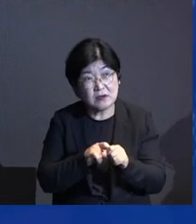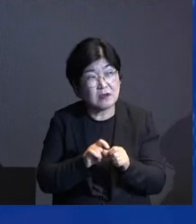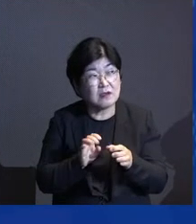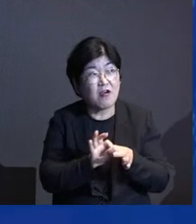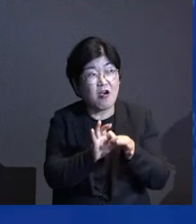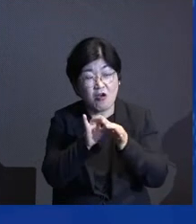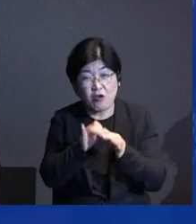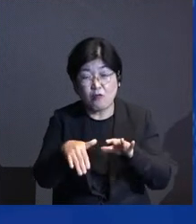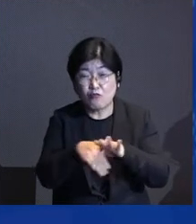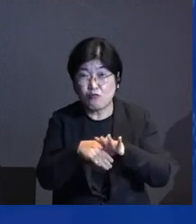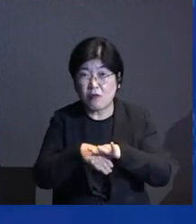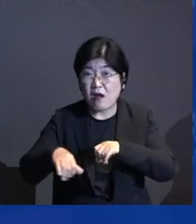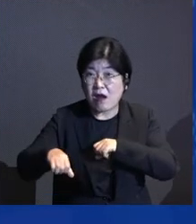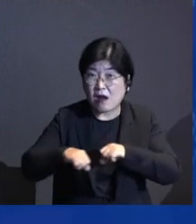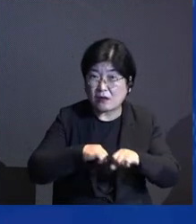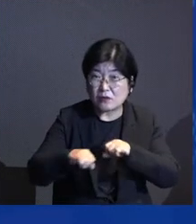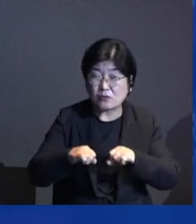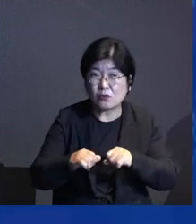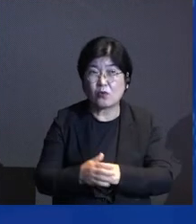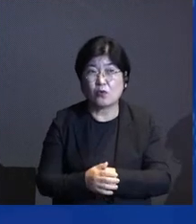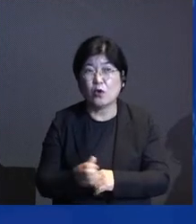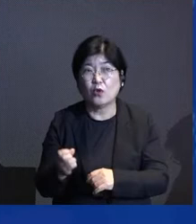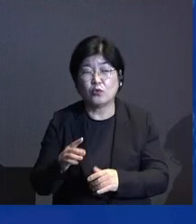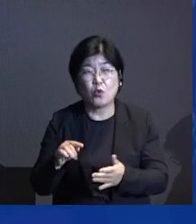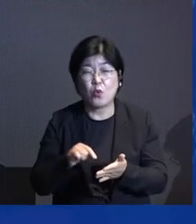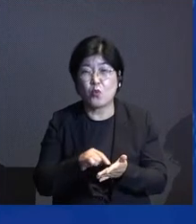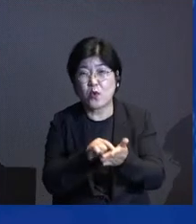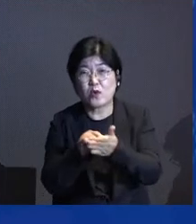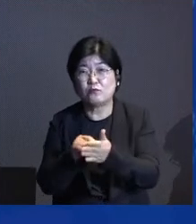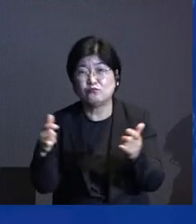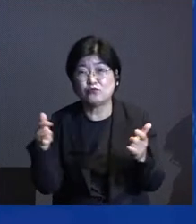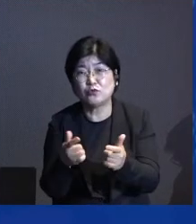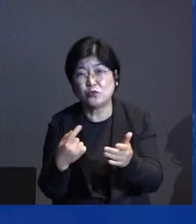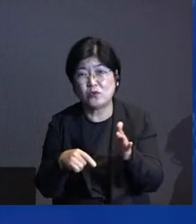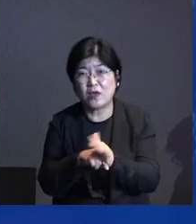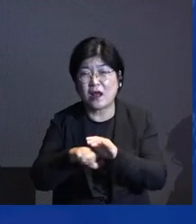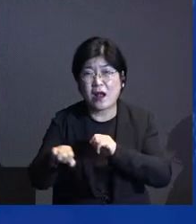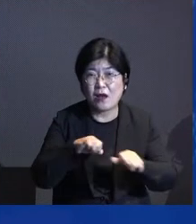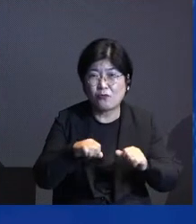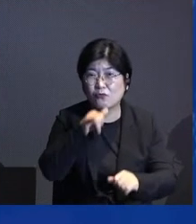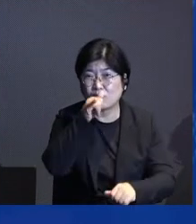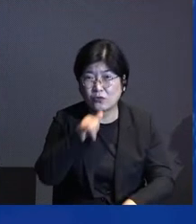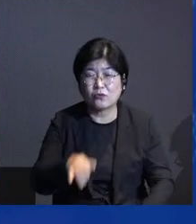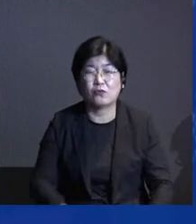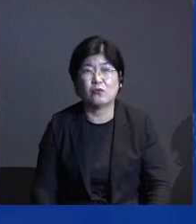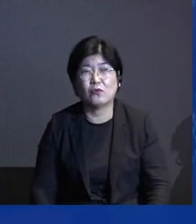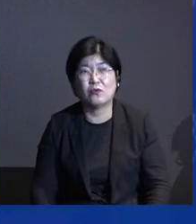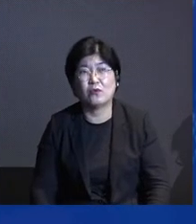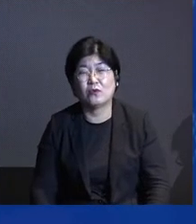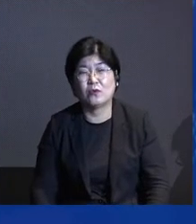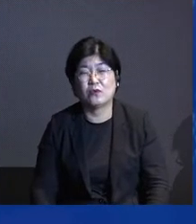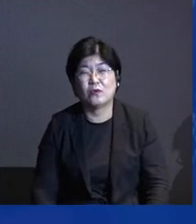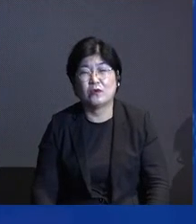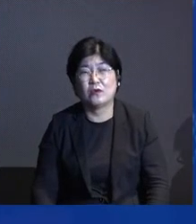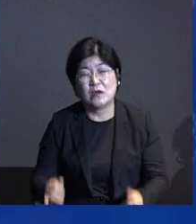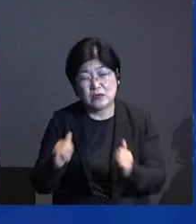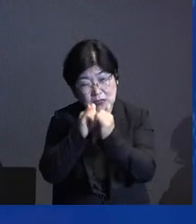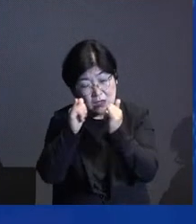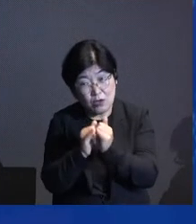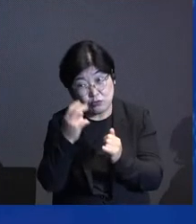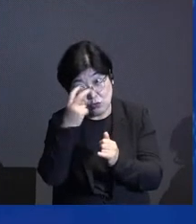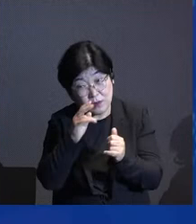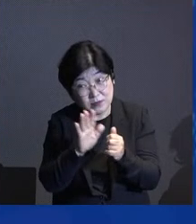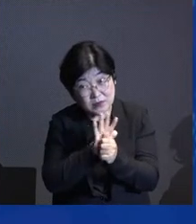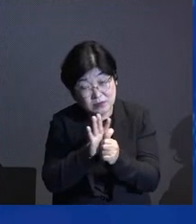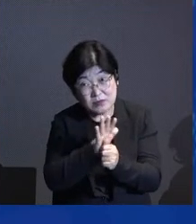activity helps reduce the loneliness and provides the social care and increase the